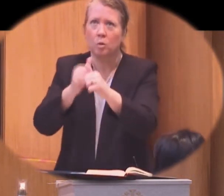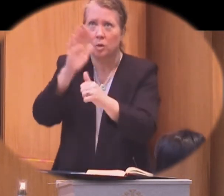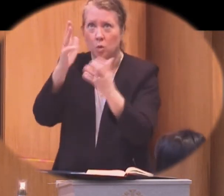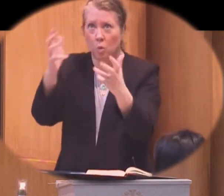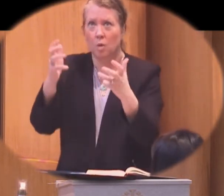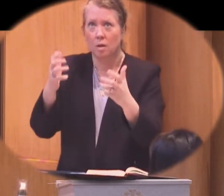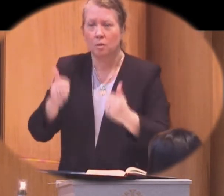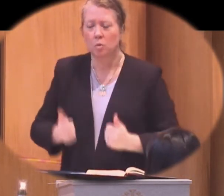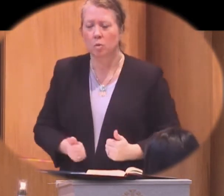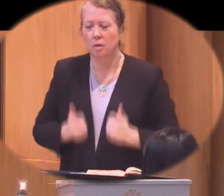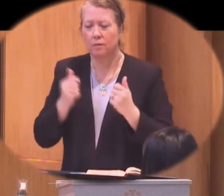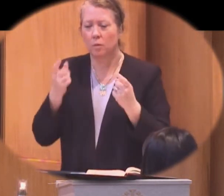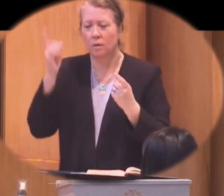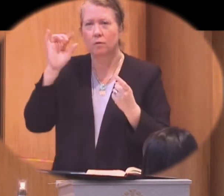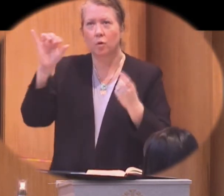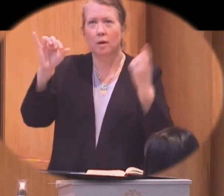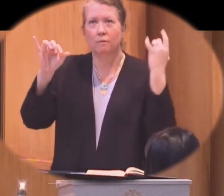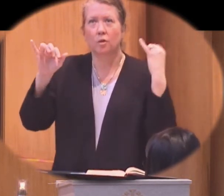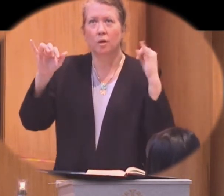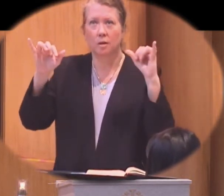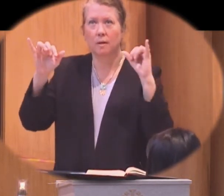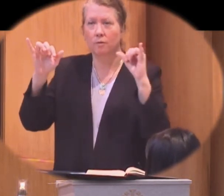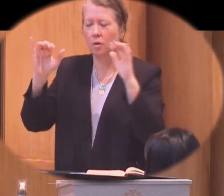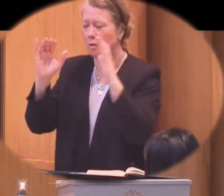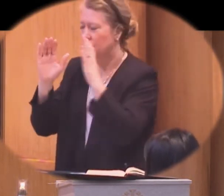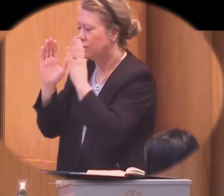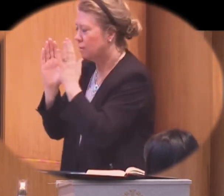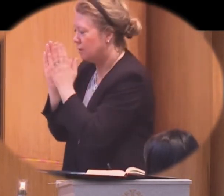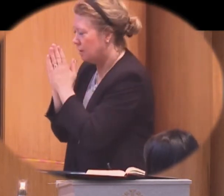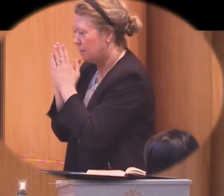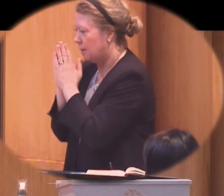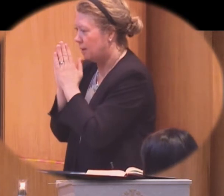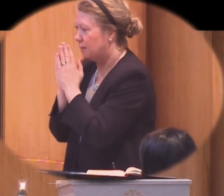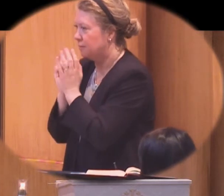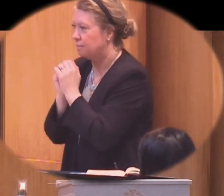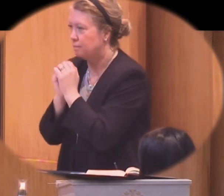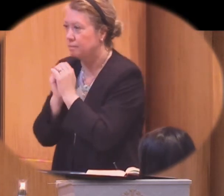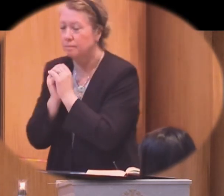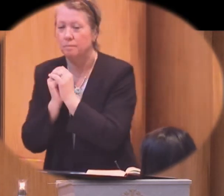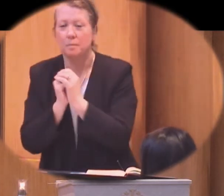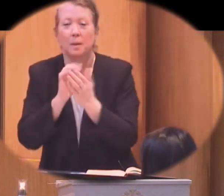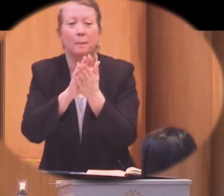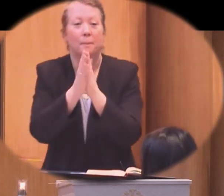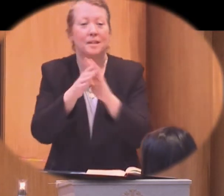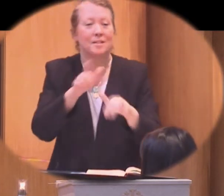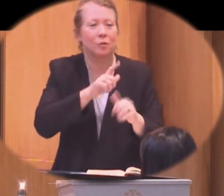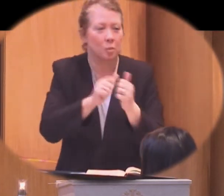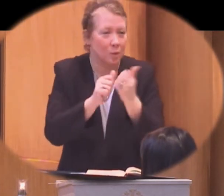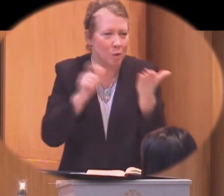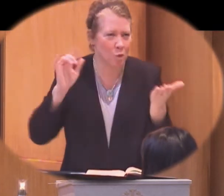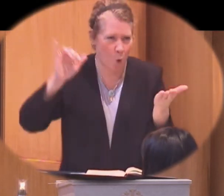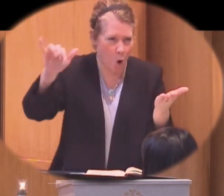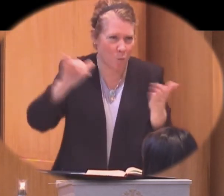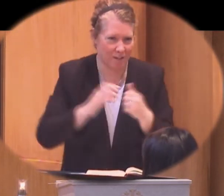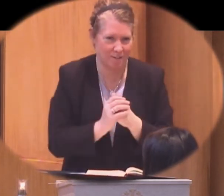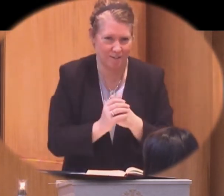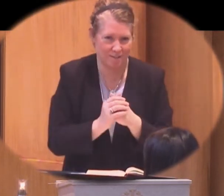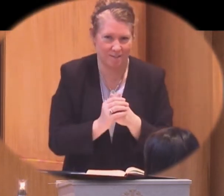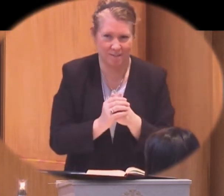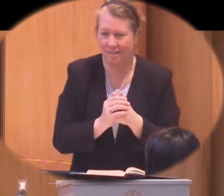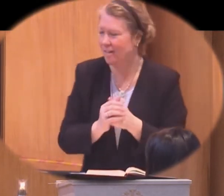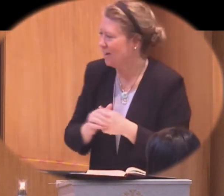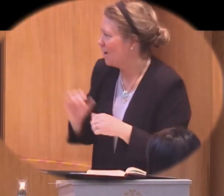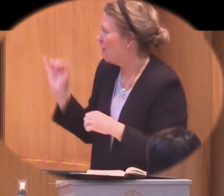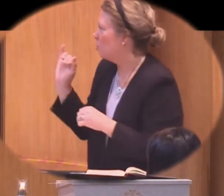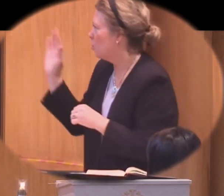will, who live and reign forever and ever. Amen. The peace of the Lord be with you